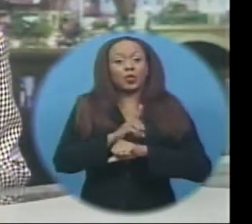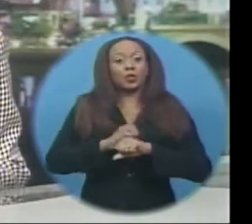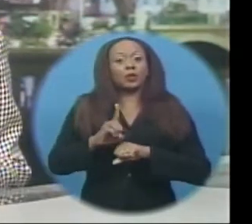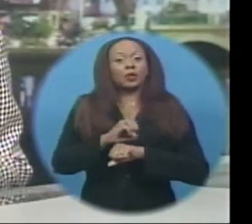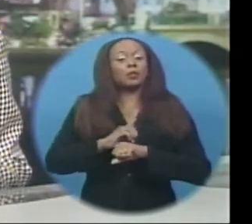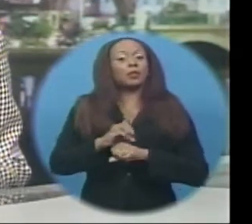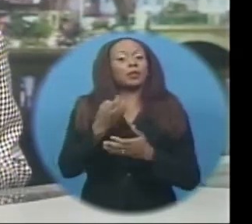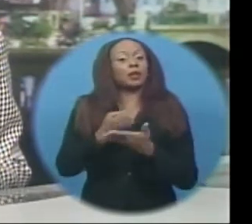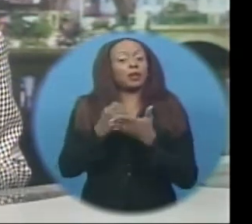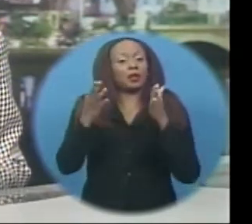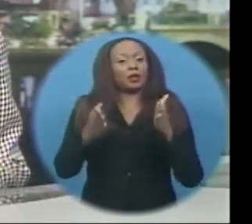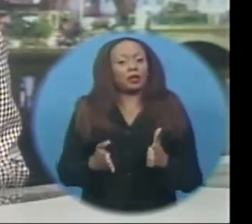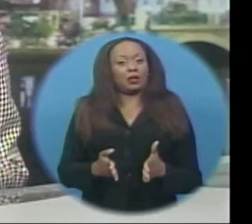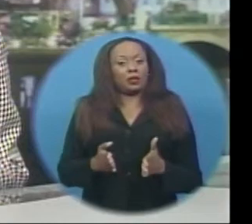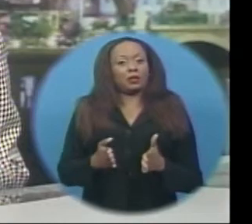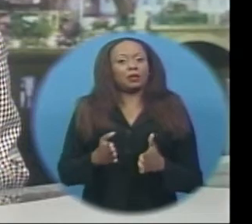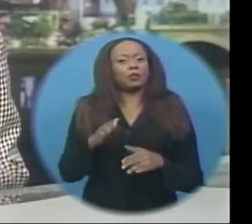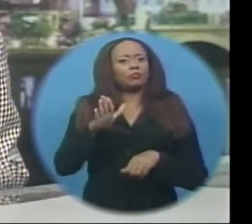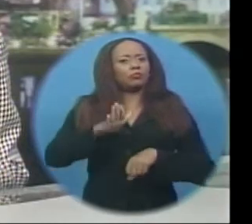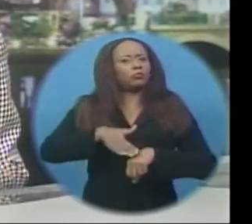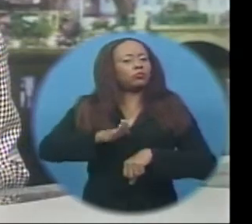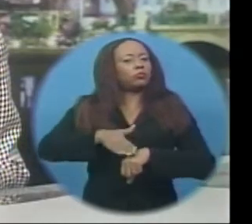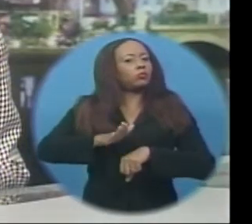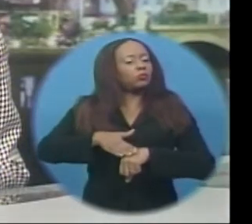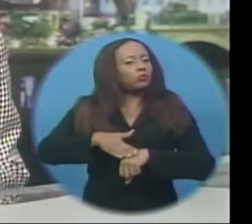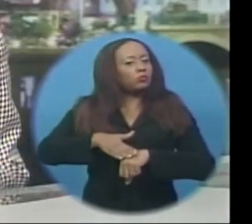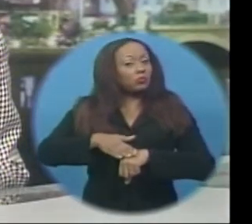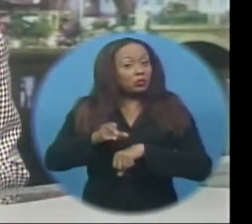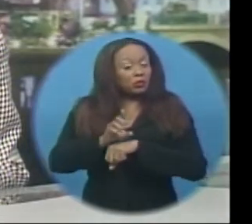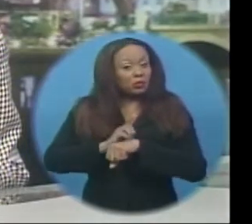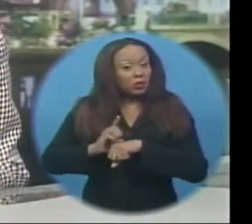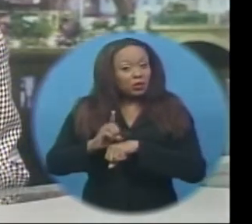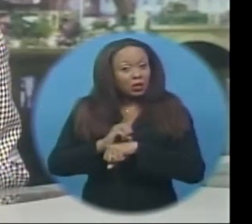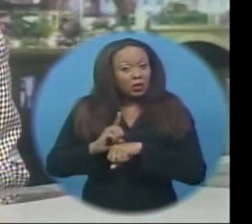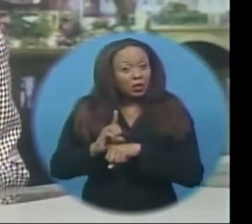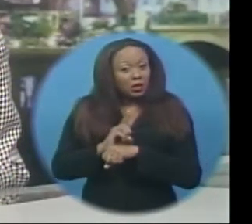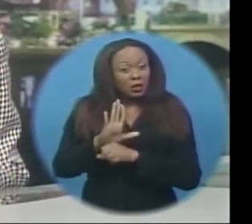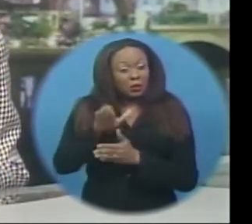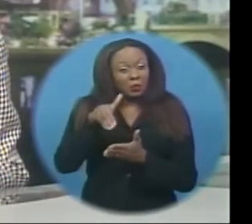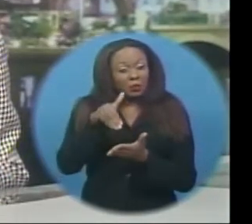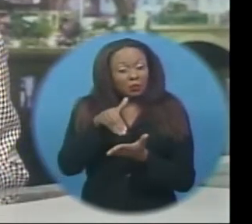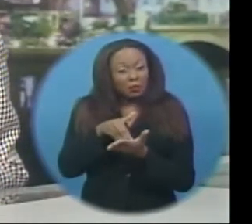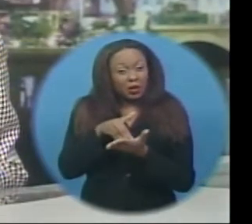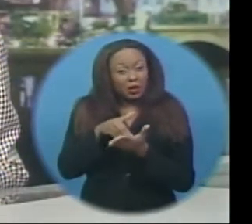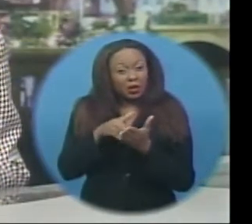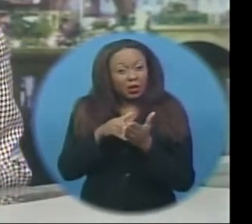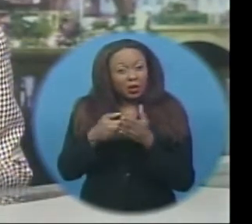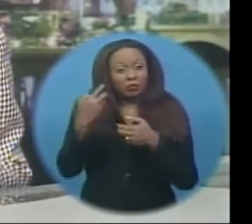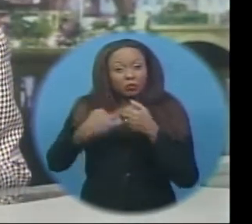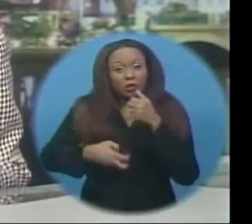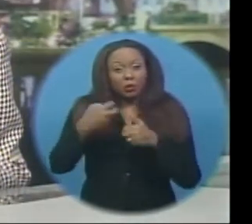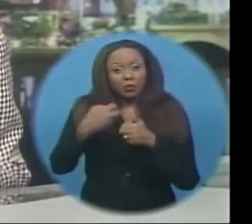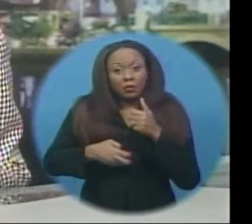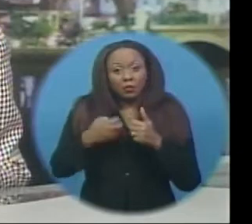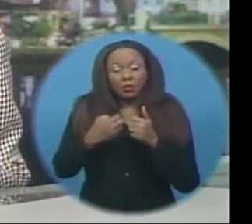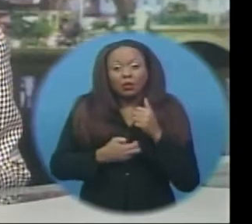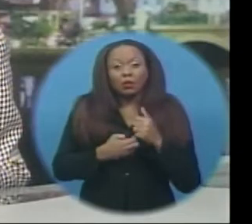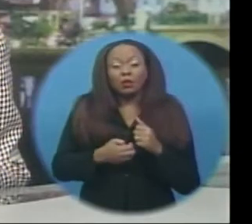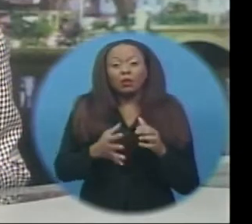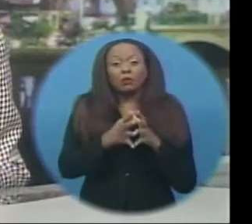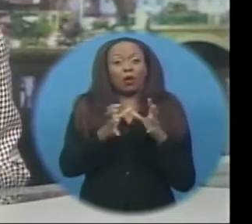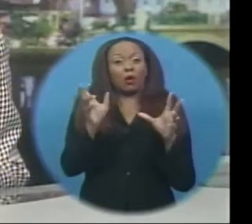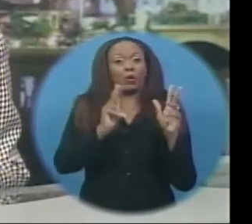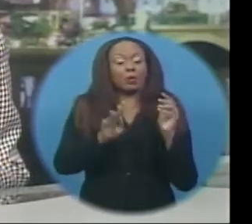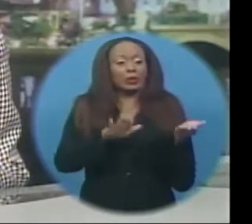Dominican economist McCarthy Marie has warned that the country is in the middle of a demographic crisis with more deaths